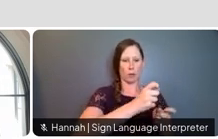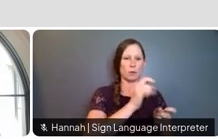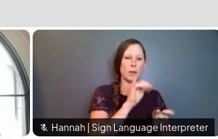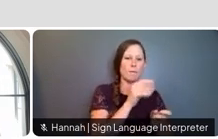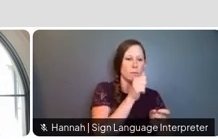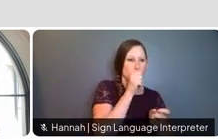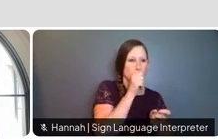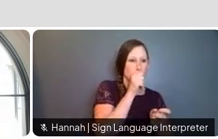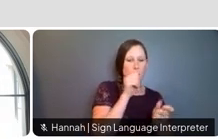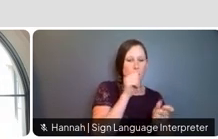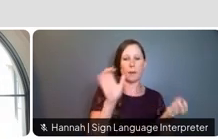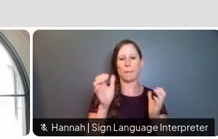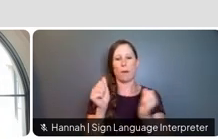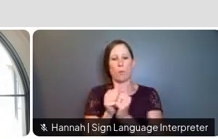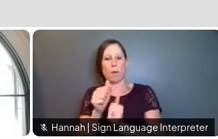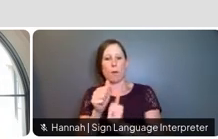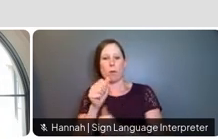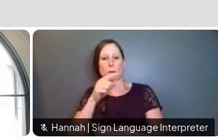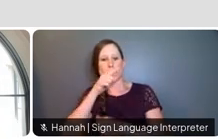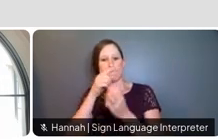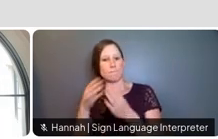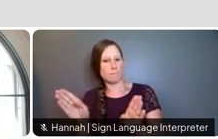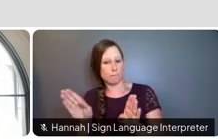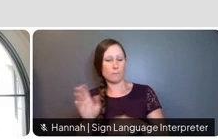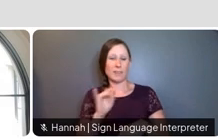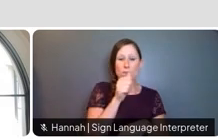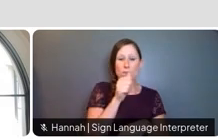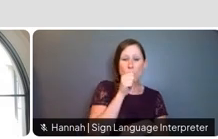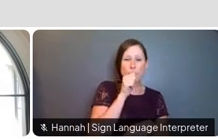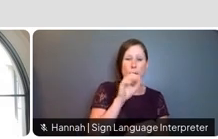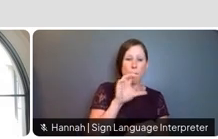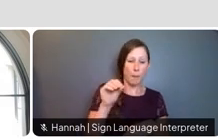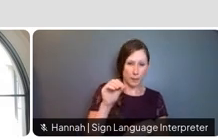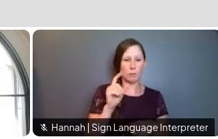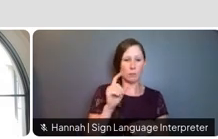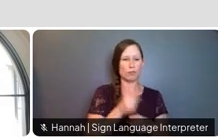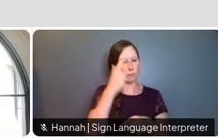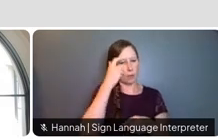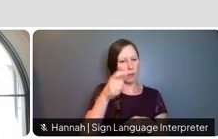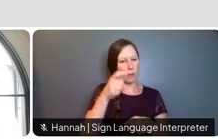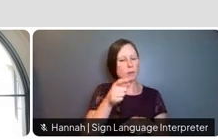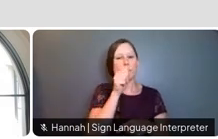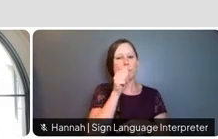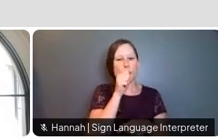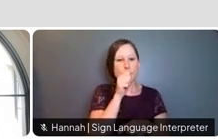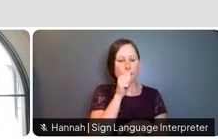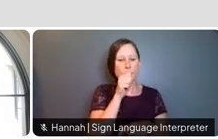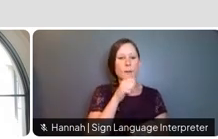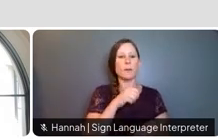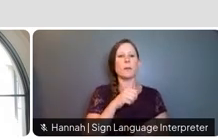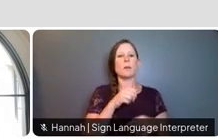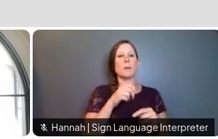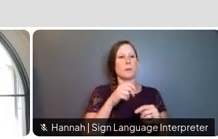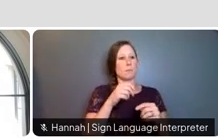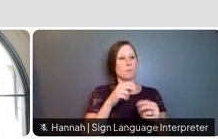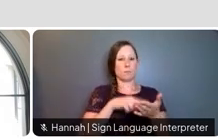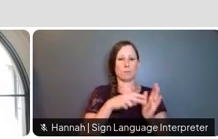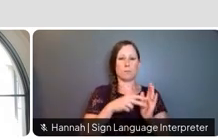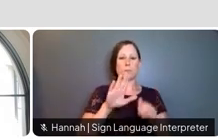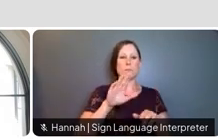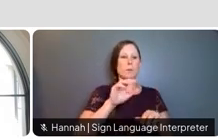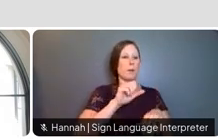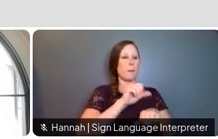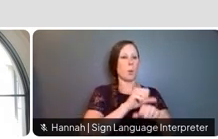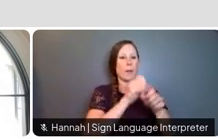public company. And when you're a private company, right, because you're privately held, a lot of times your employees can't